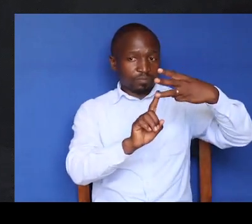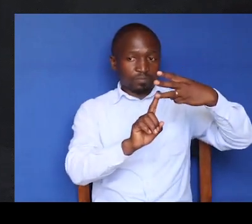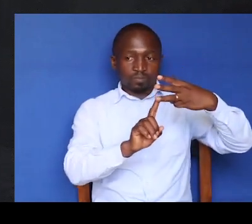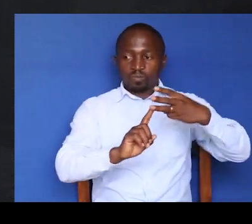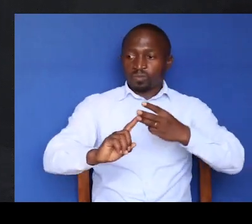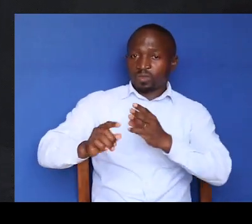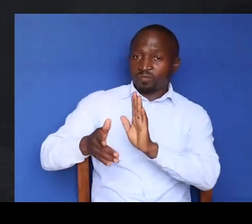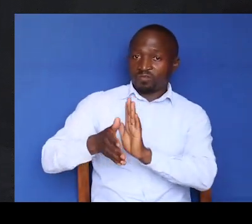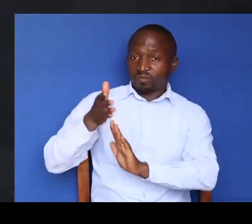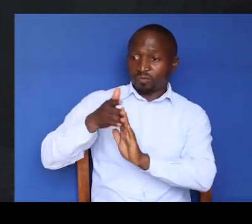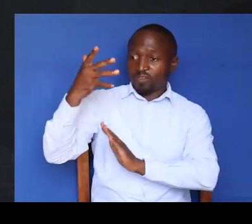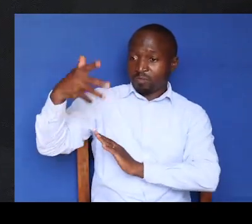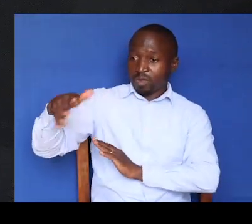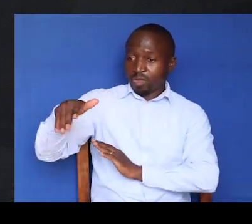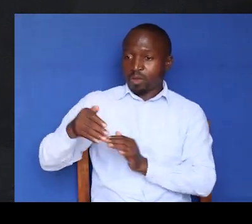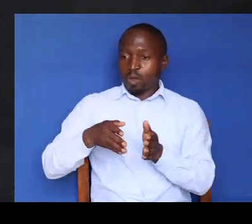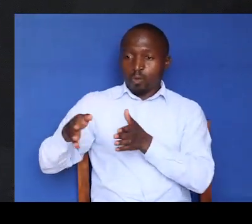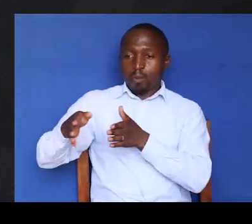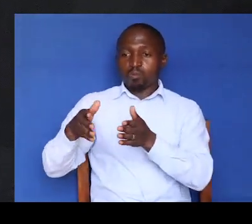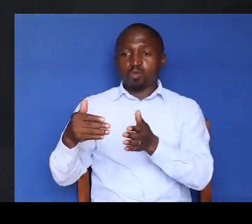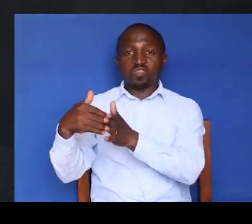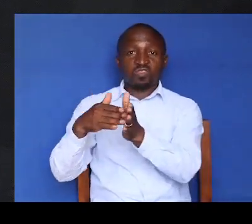catchment area for the victim river